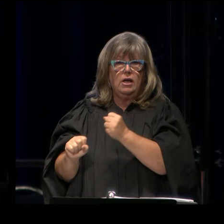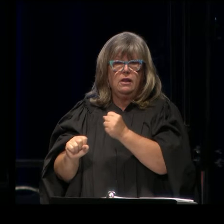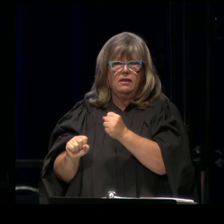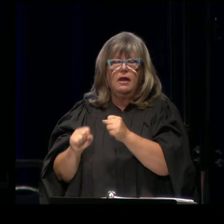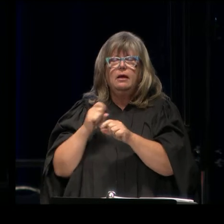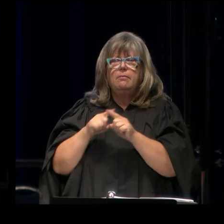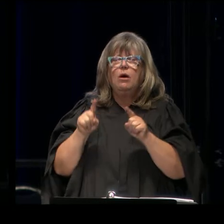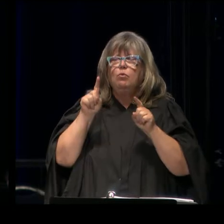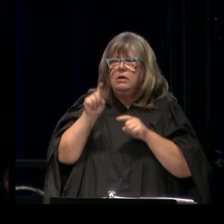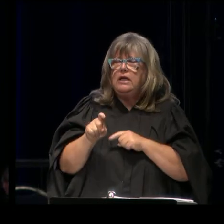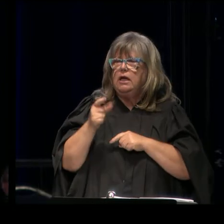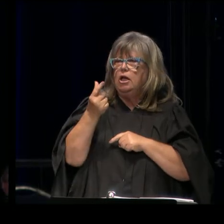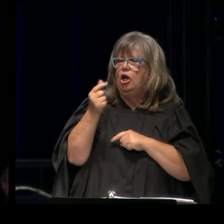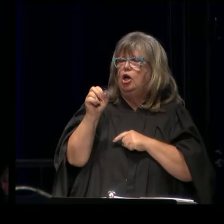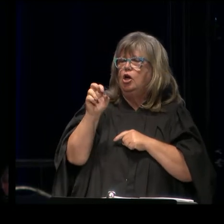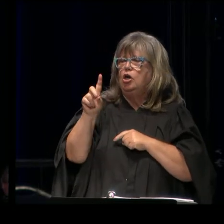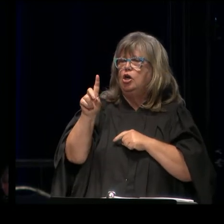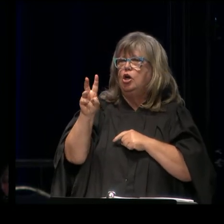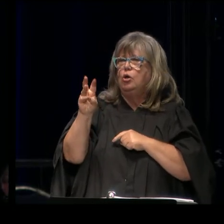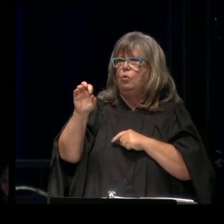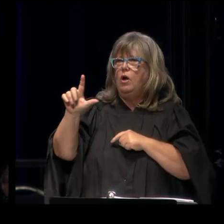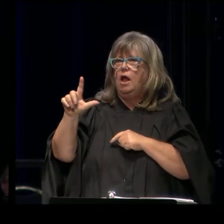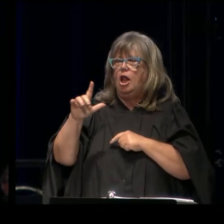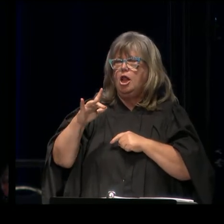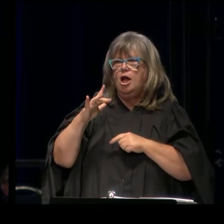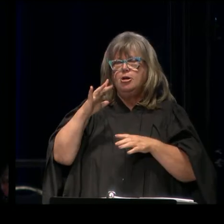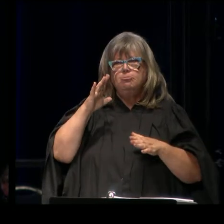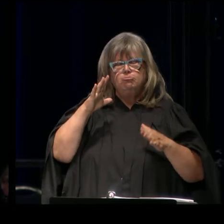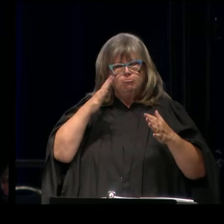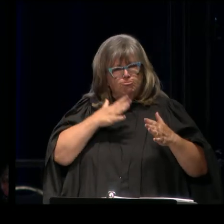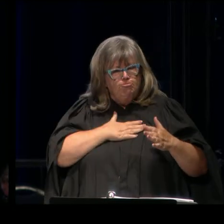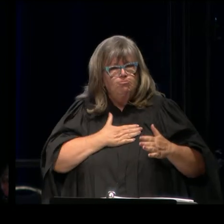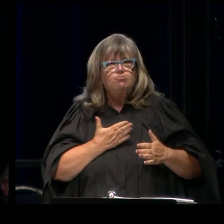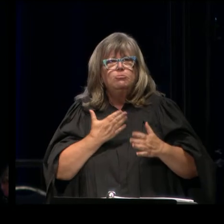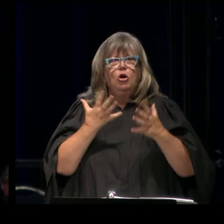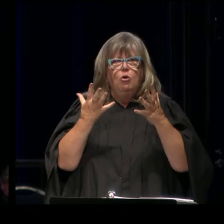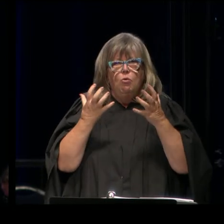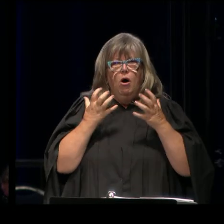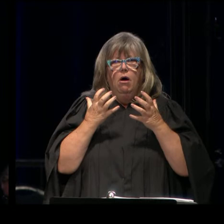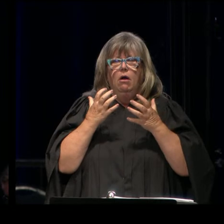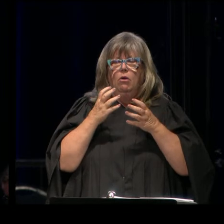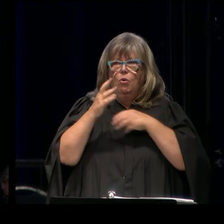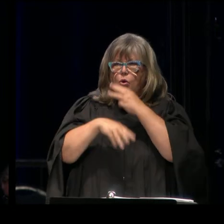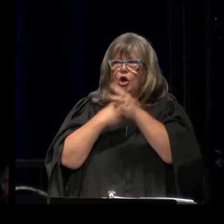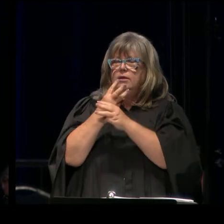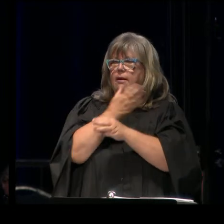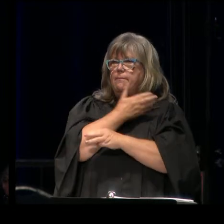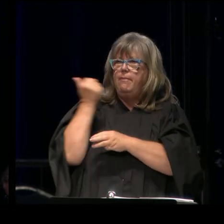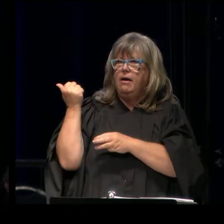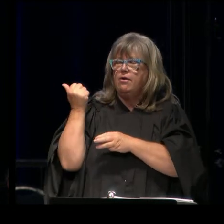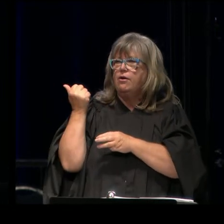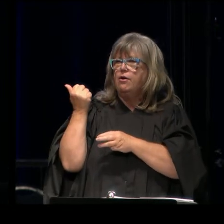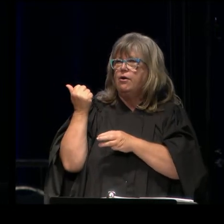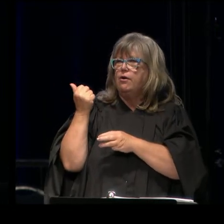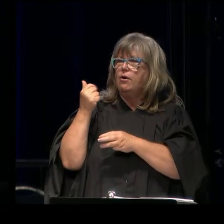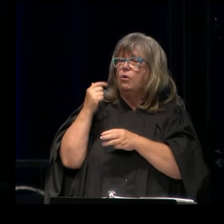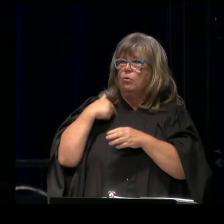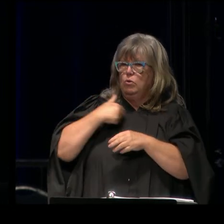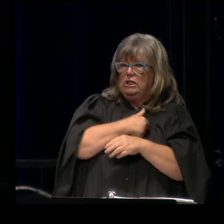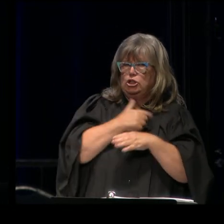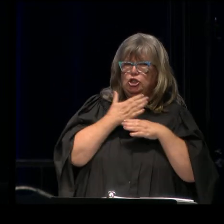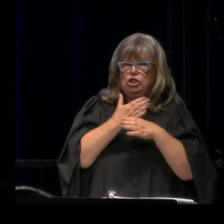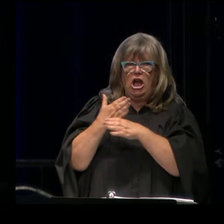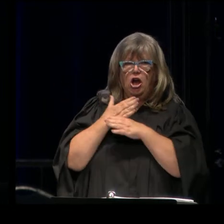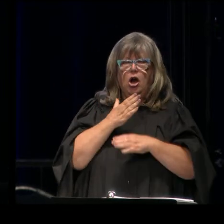goodwill to make the world a better one by sharing our humanity and to realize that there are